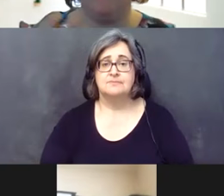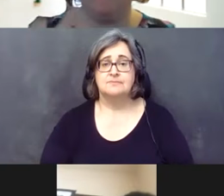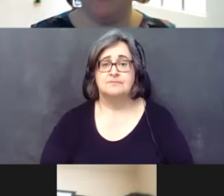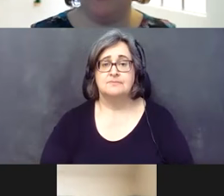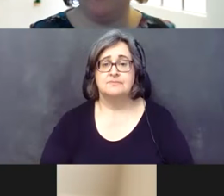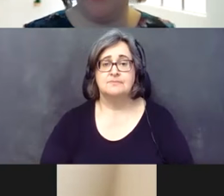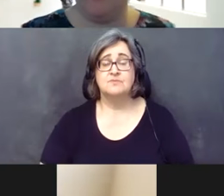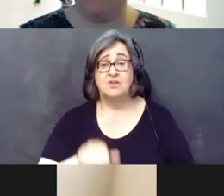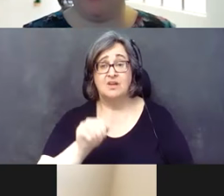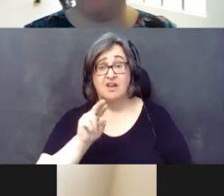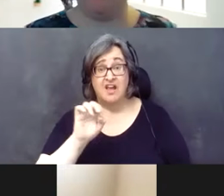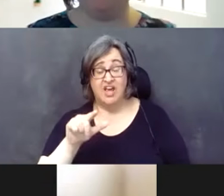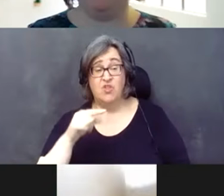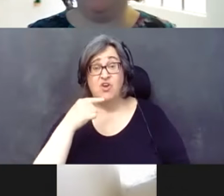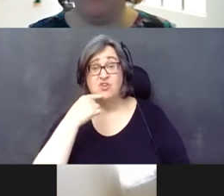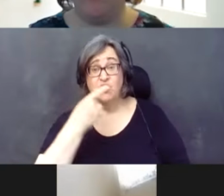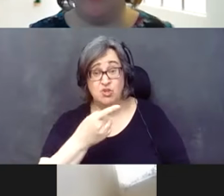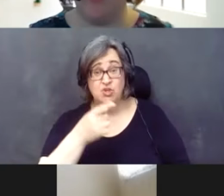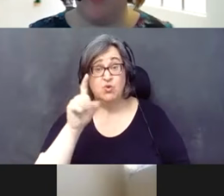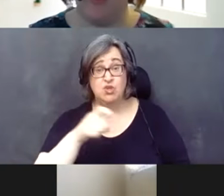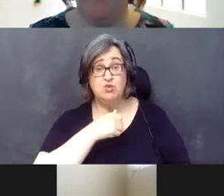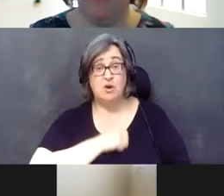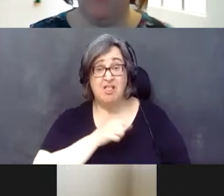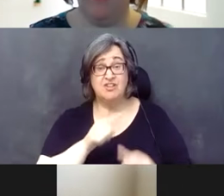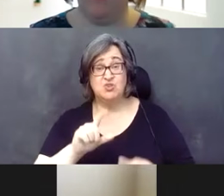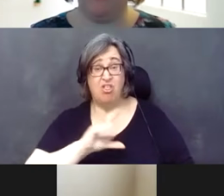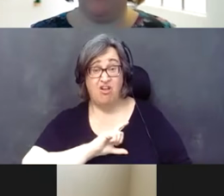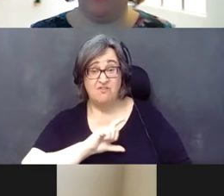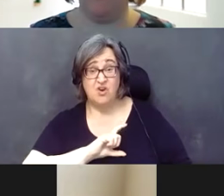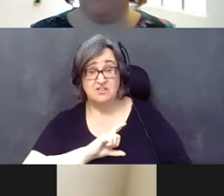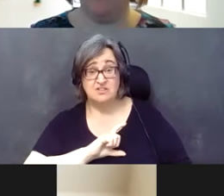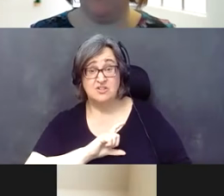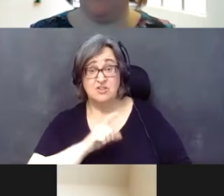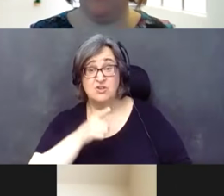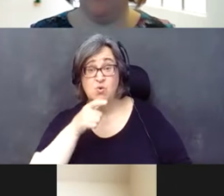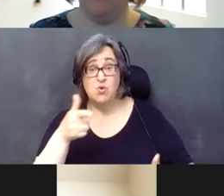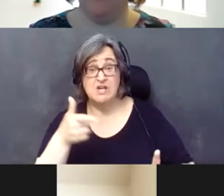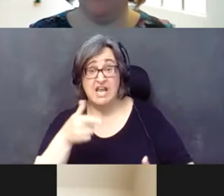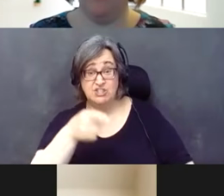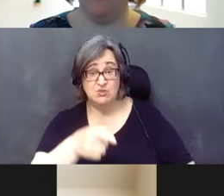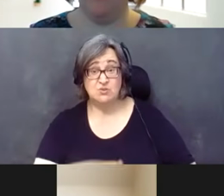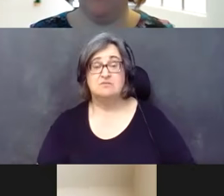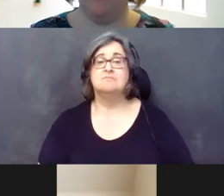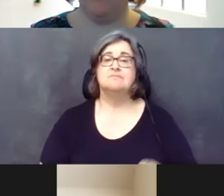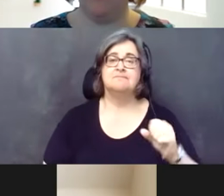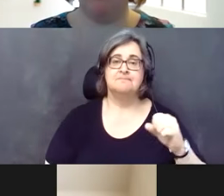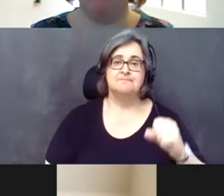So they said you needed to apologize to the law enforcement officers who had tased you.